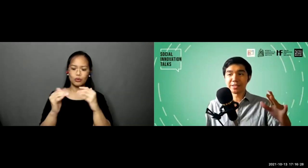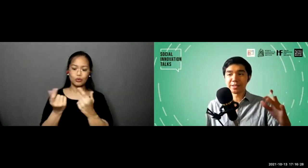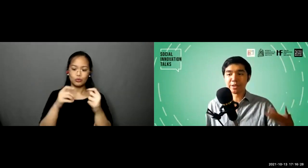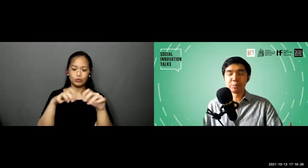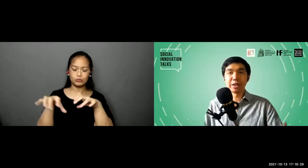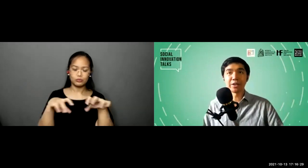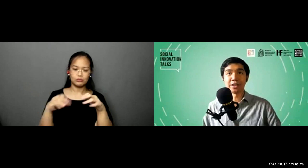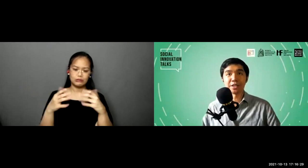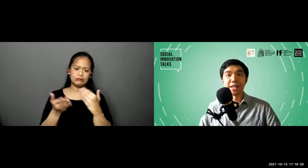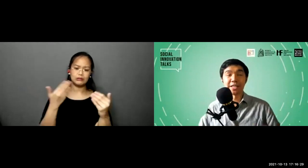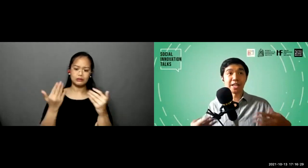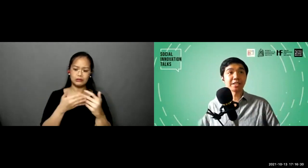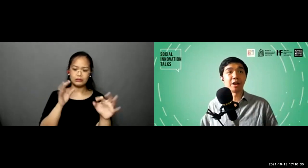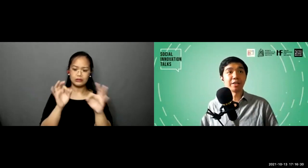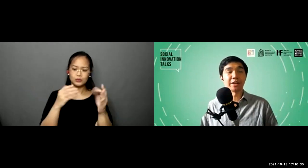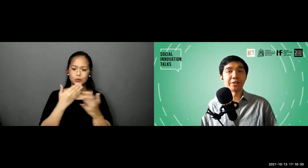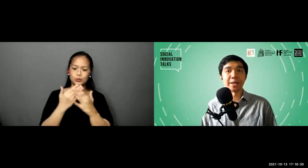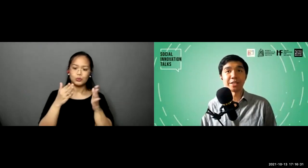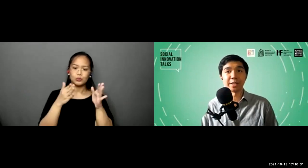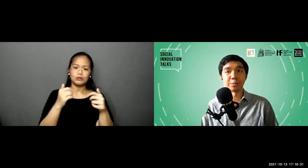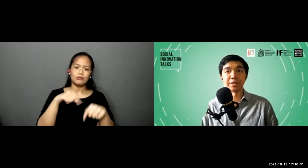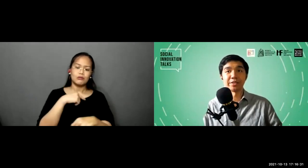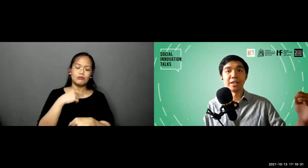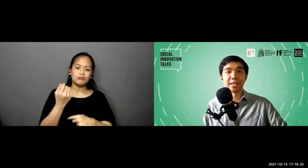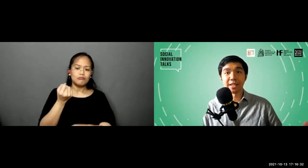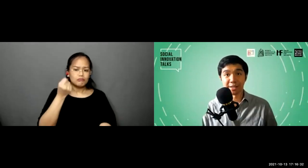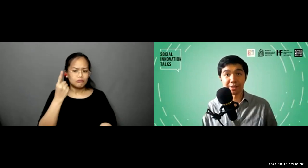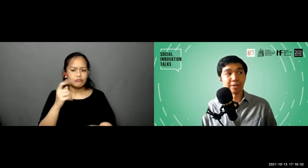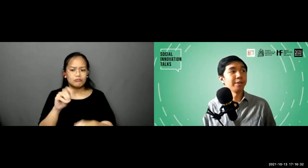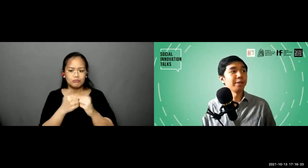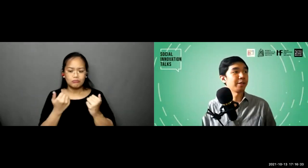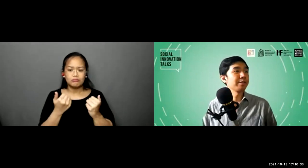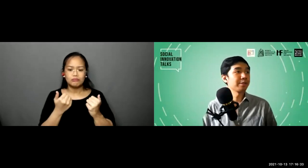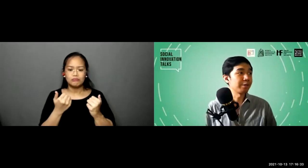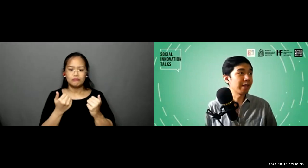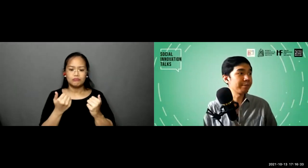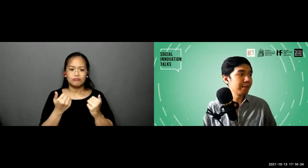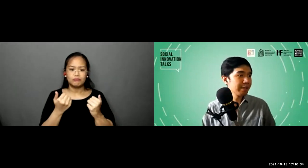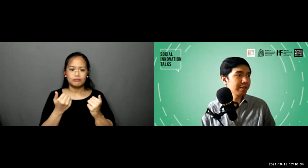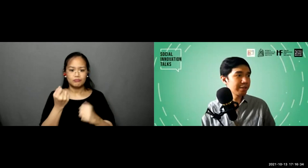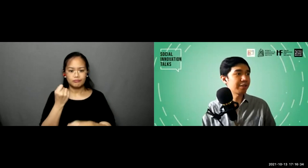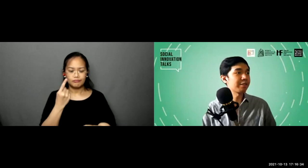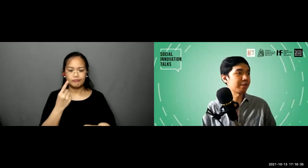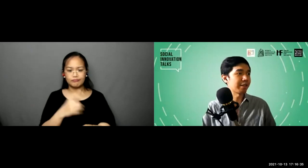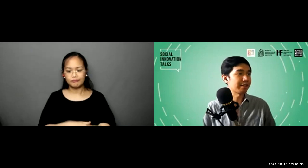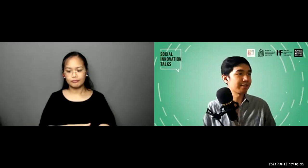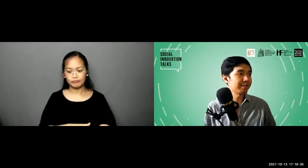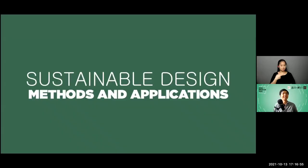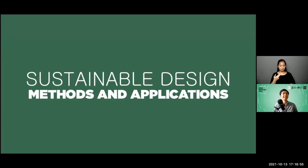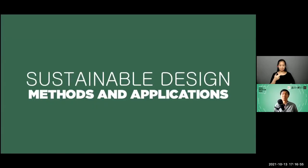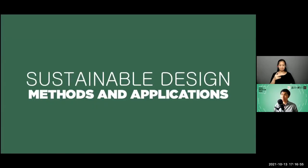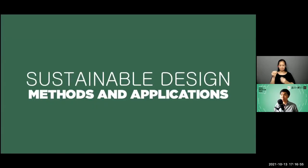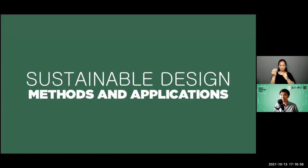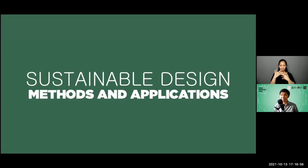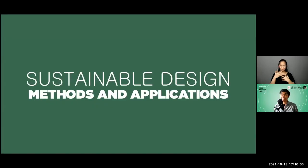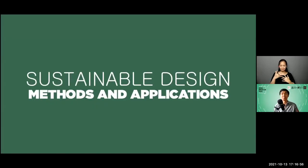And it's a good way for us to digest all the information that we've taken in. Okay, so let me share the screen again.